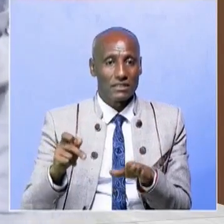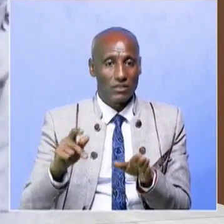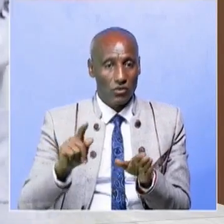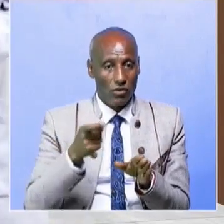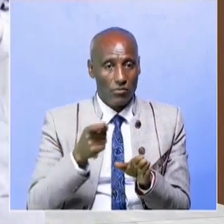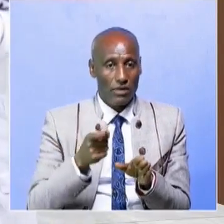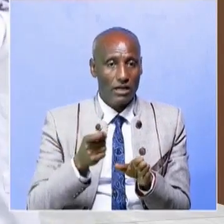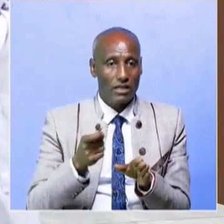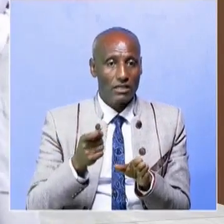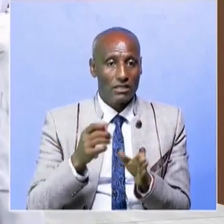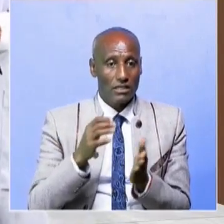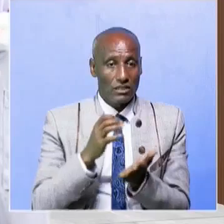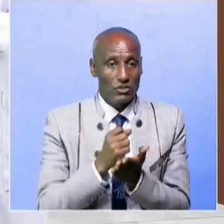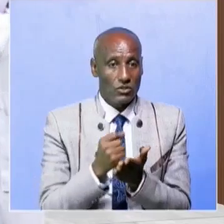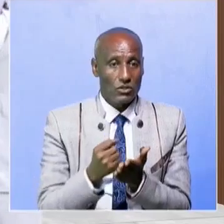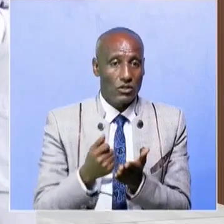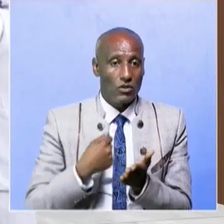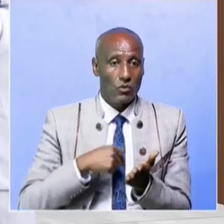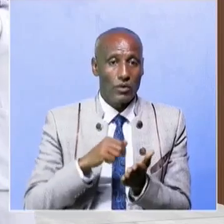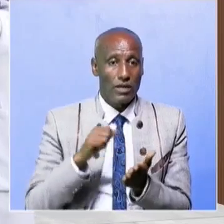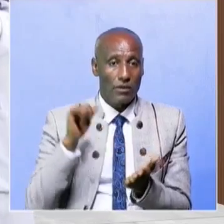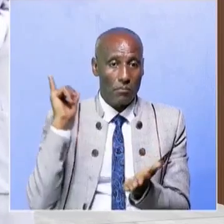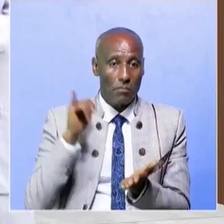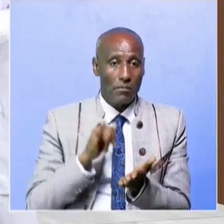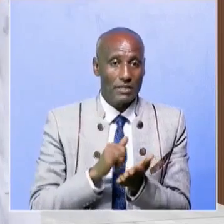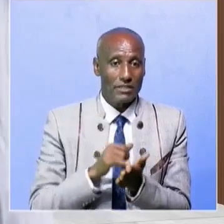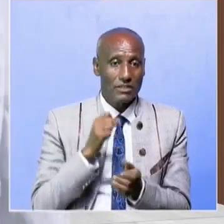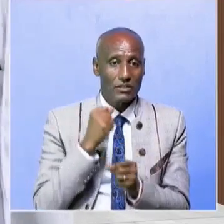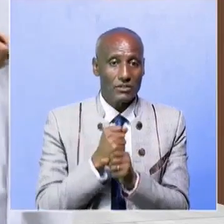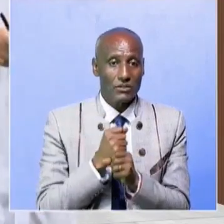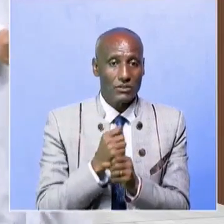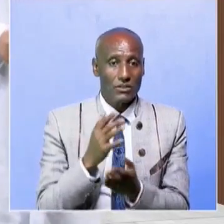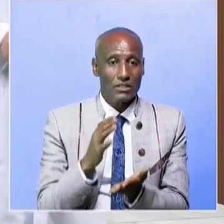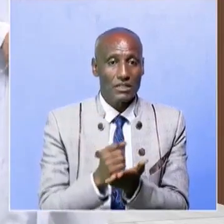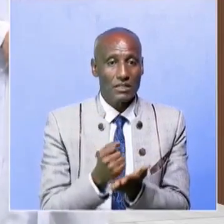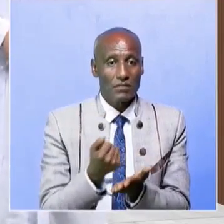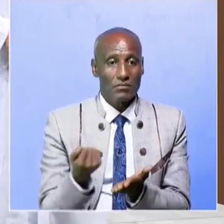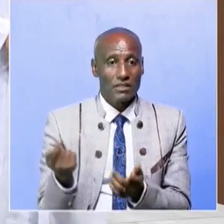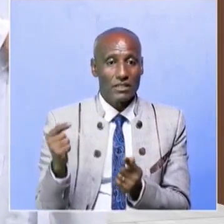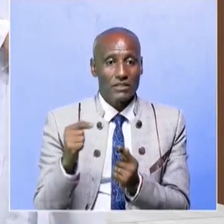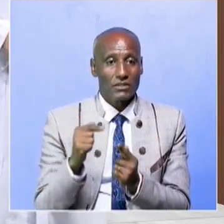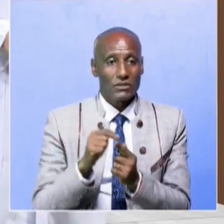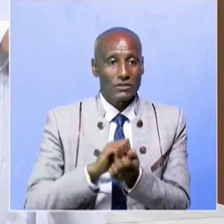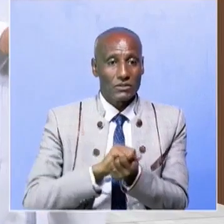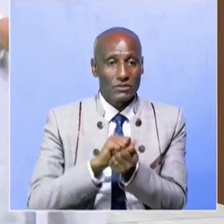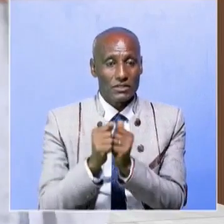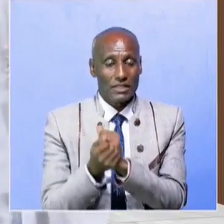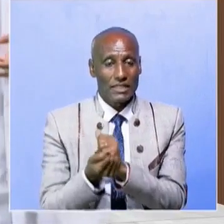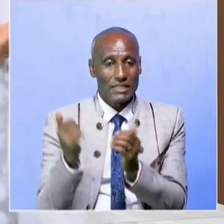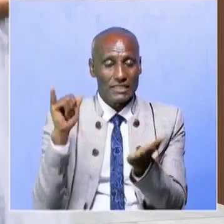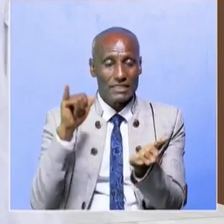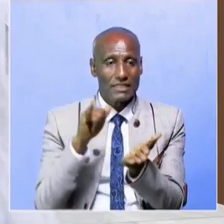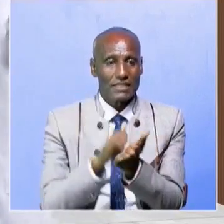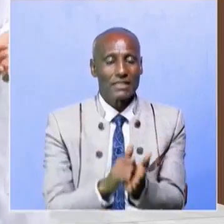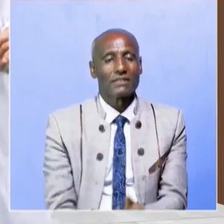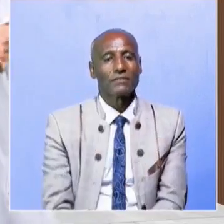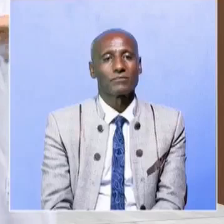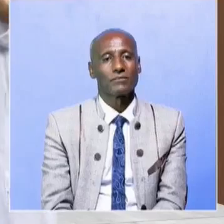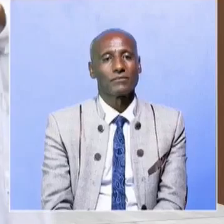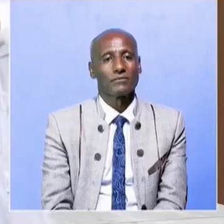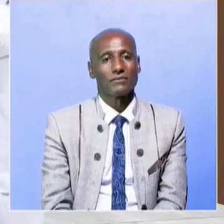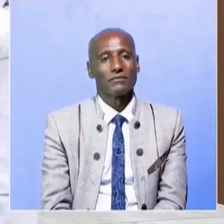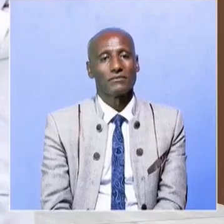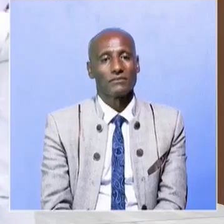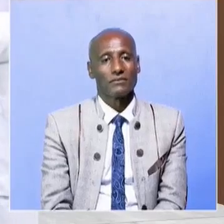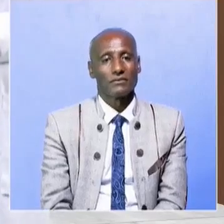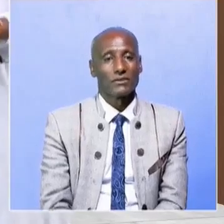something to change that. So there is an action, consequence, cause